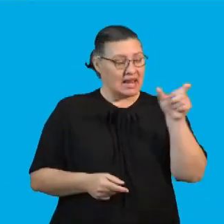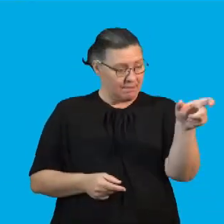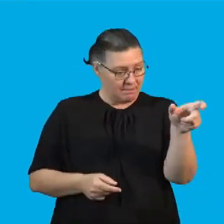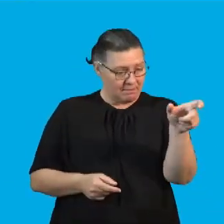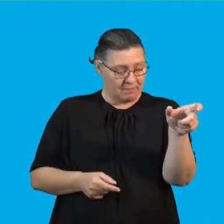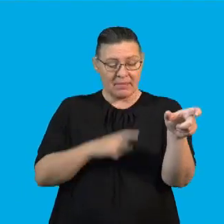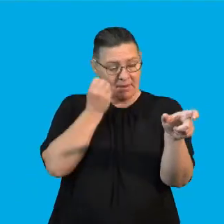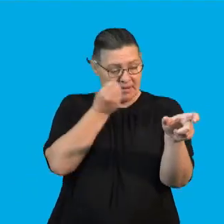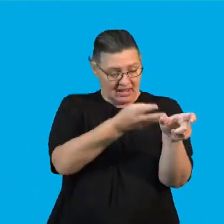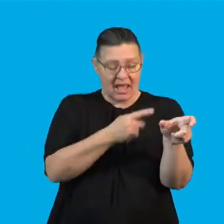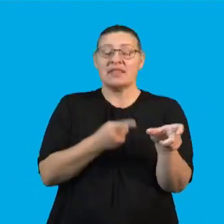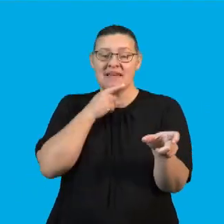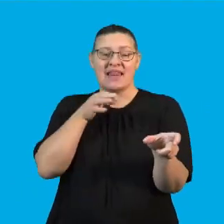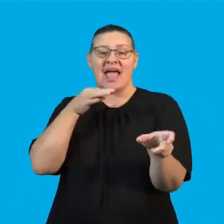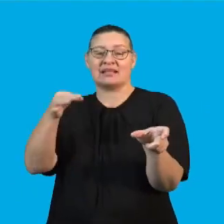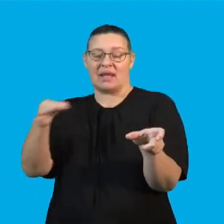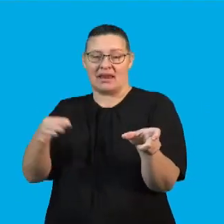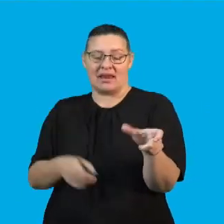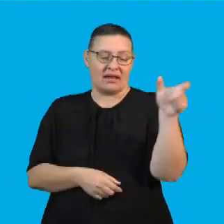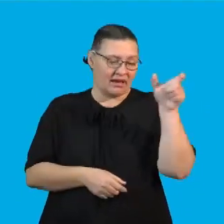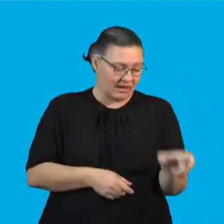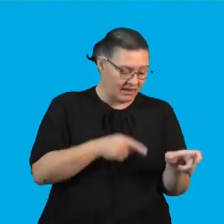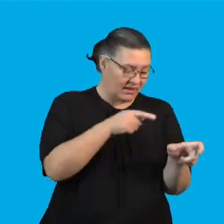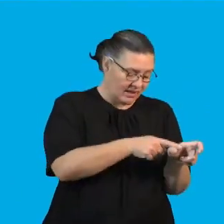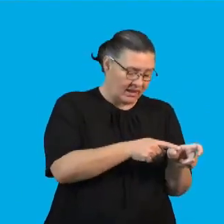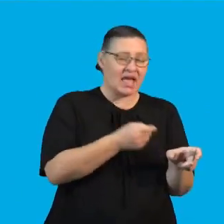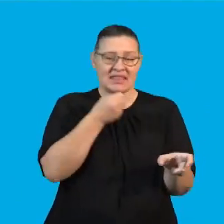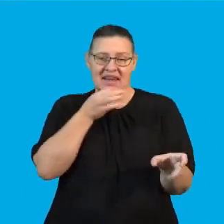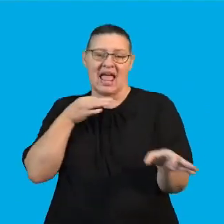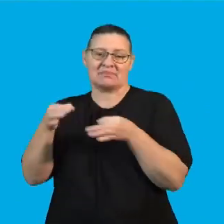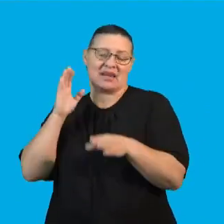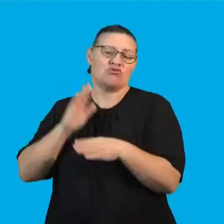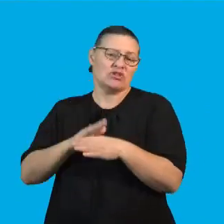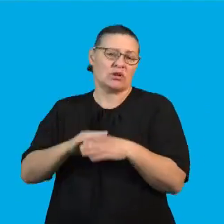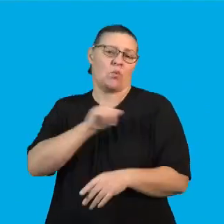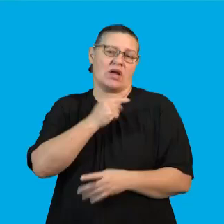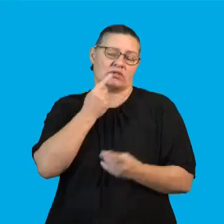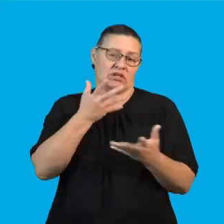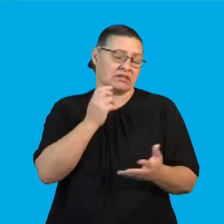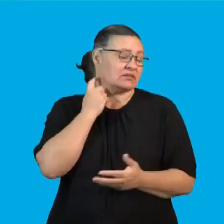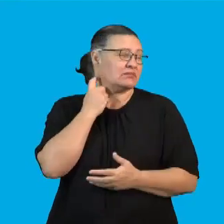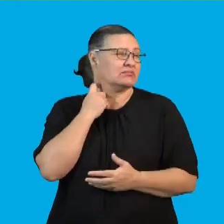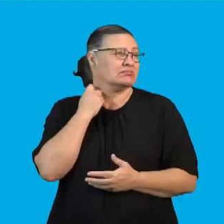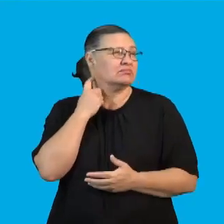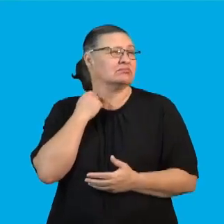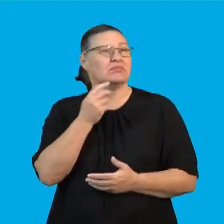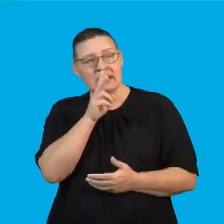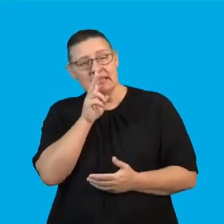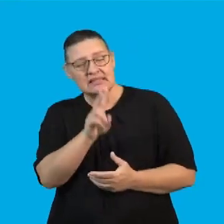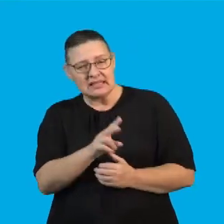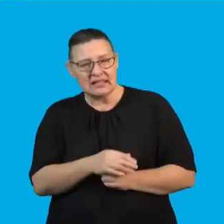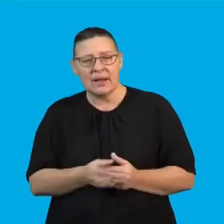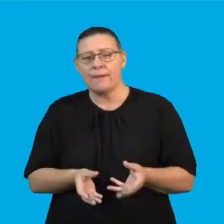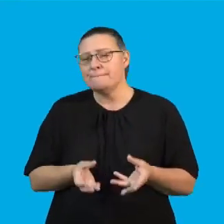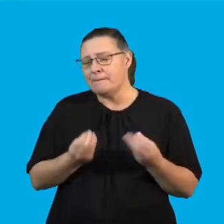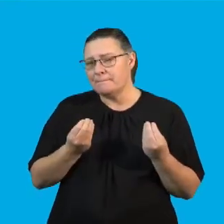means that you must identify and you must also give reasons of what you have identified. Let us see if